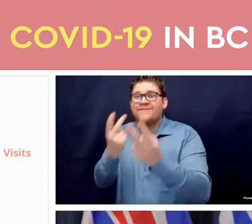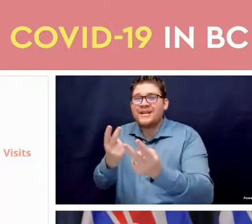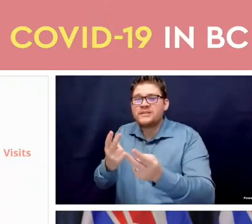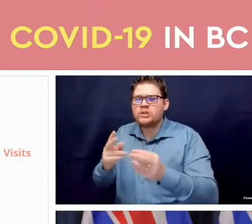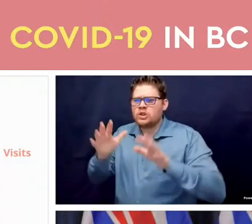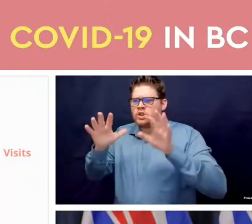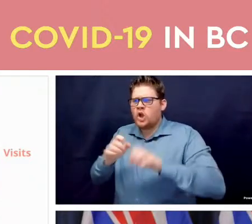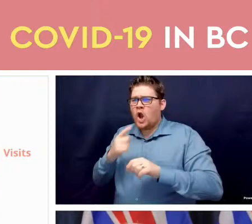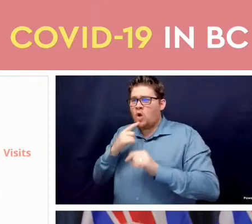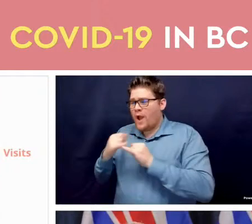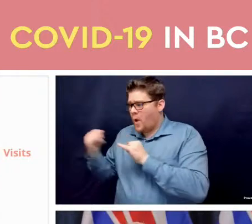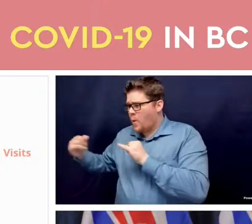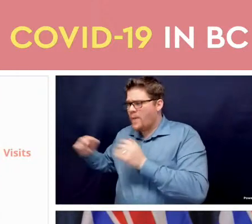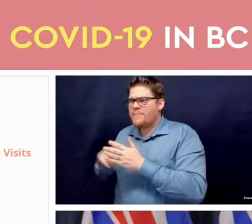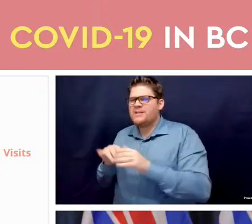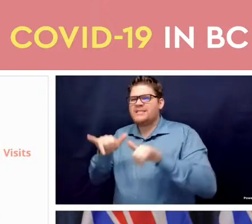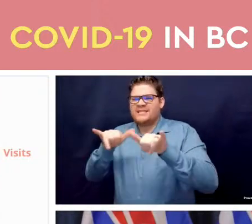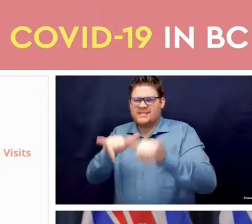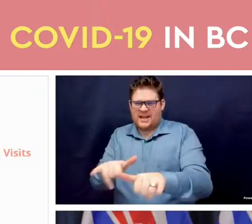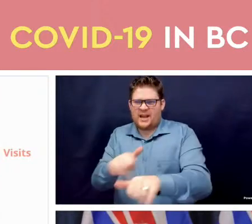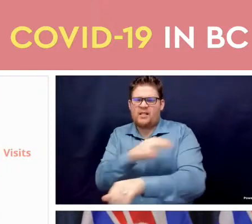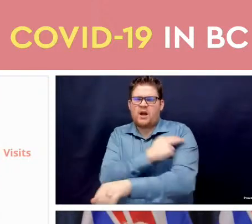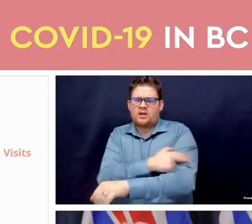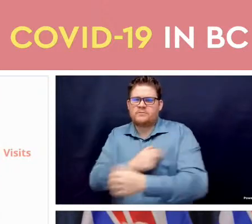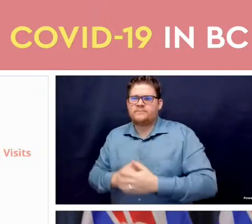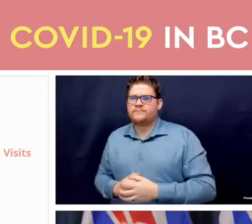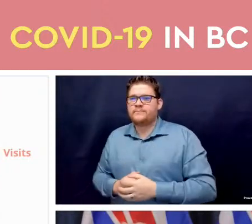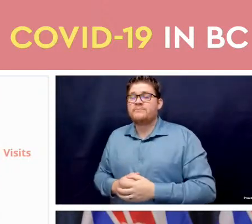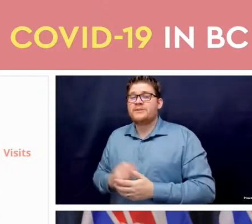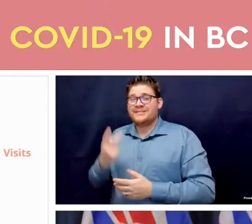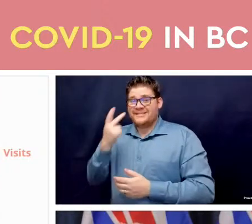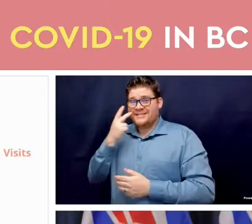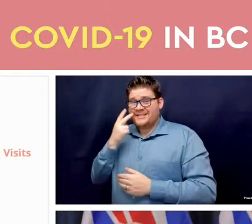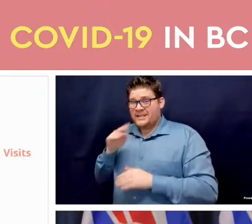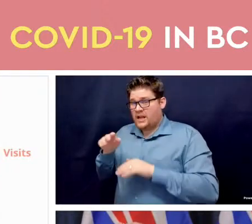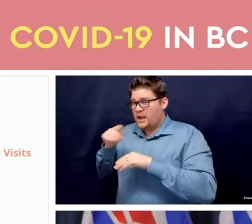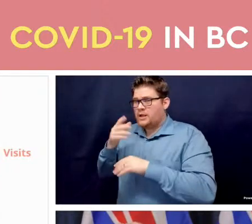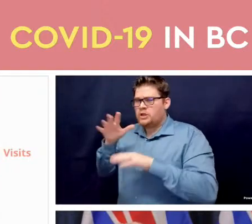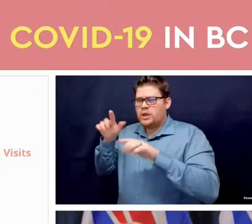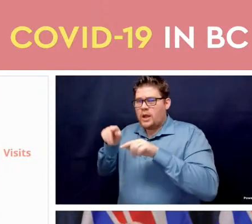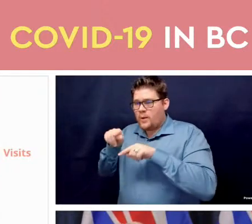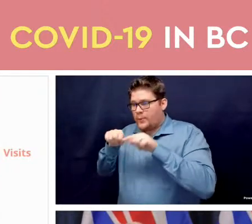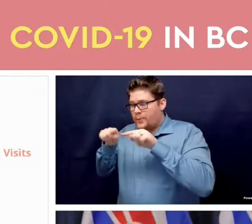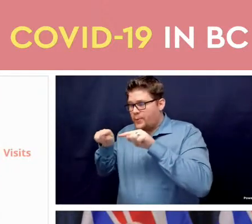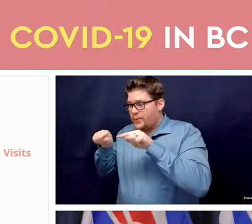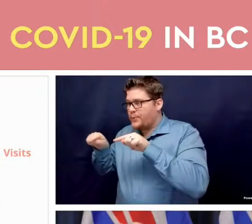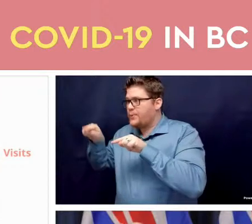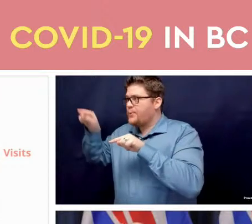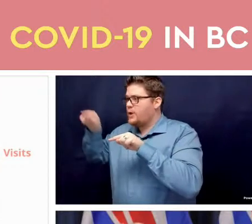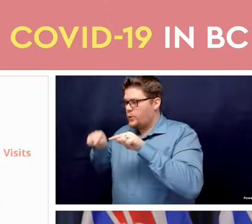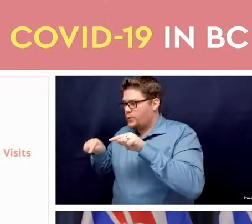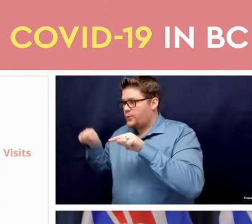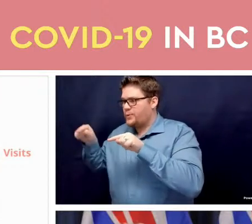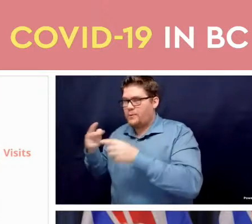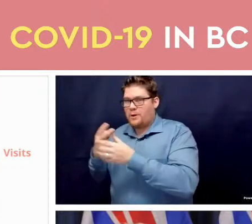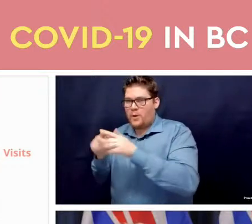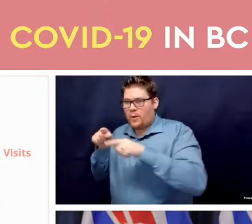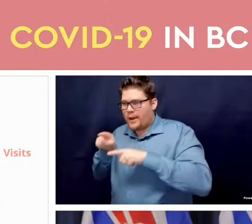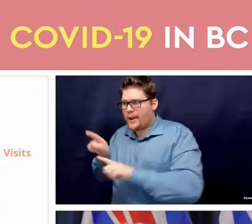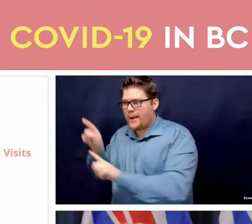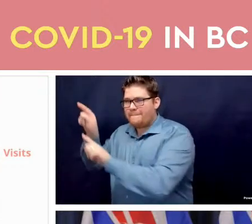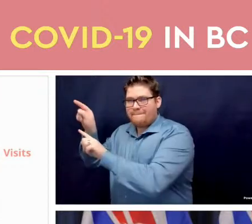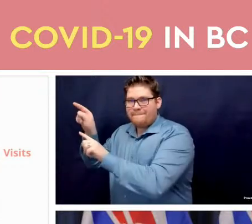proportion is much less than what we had in previous waves, particularly in March and April and May